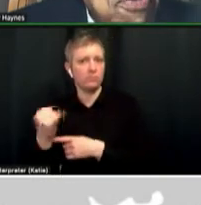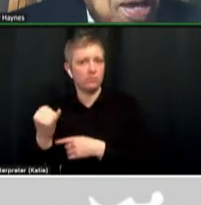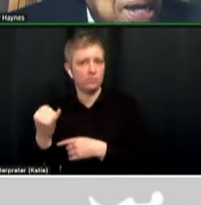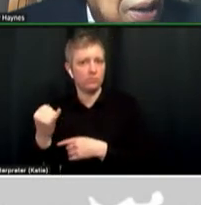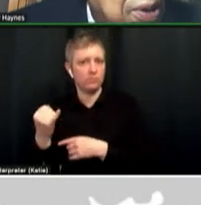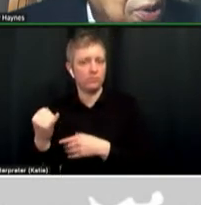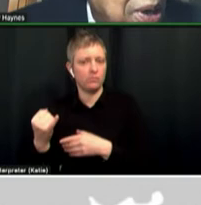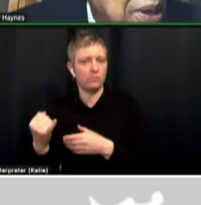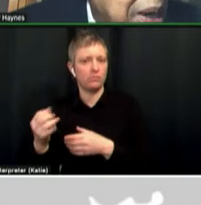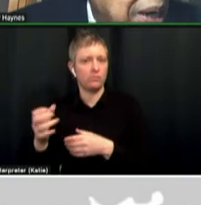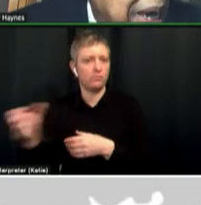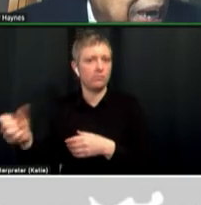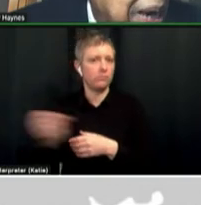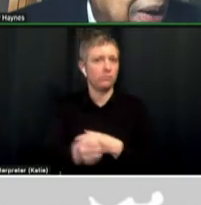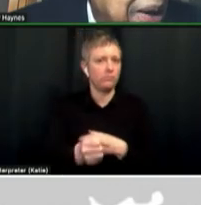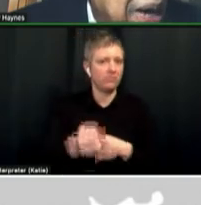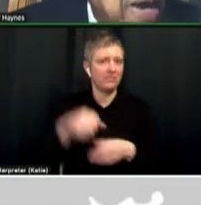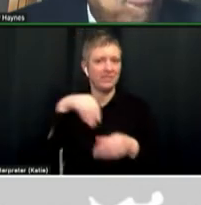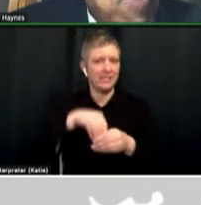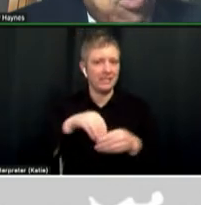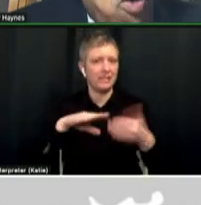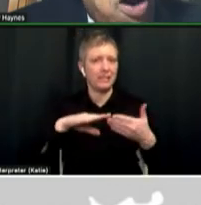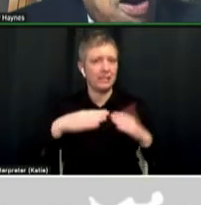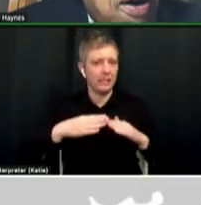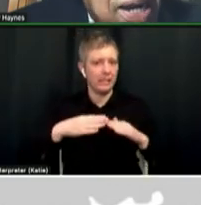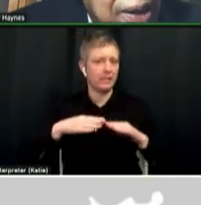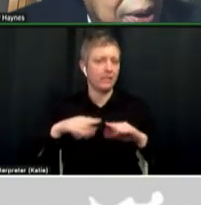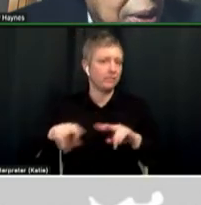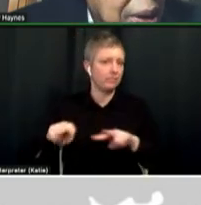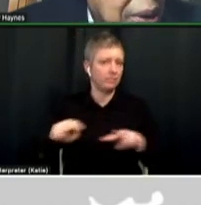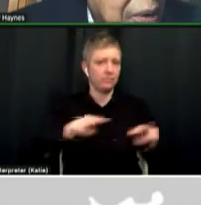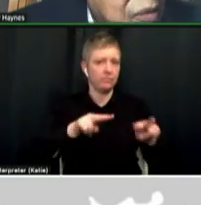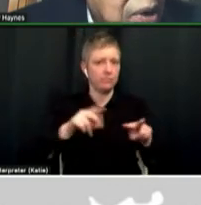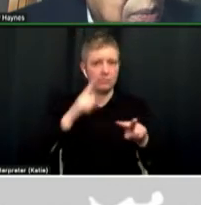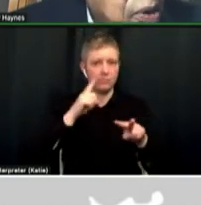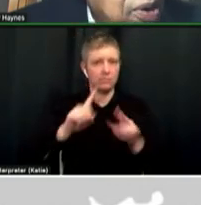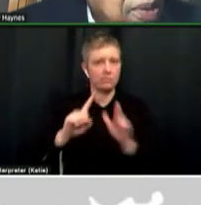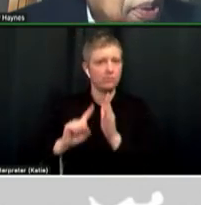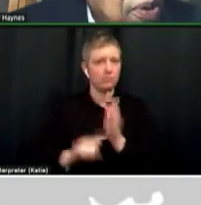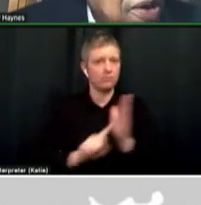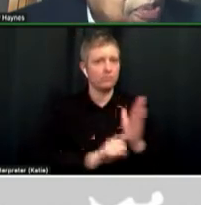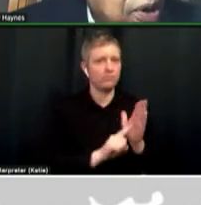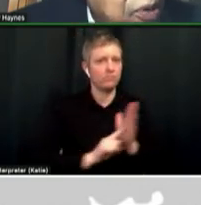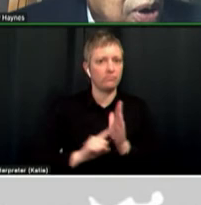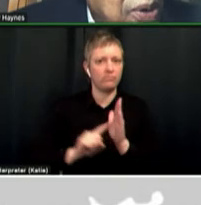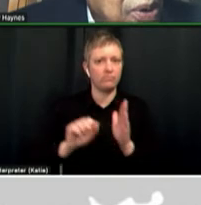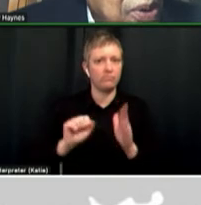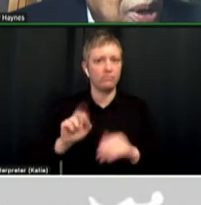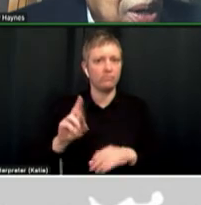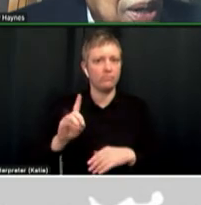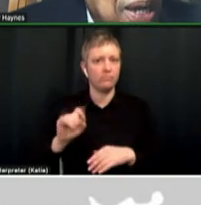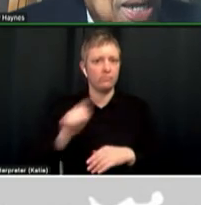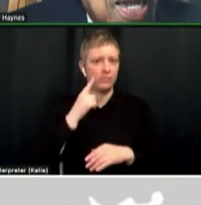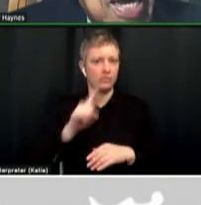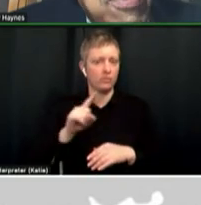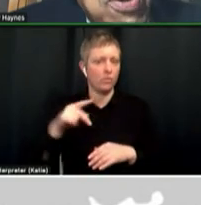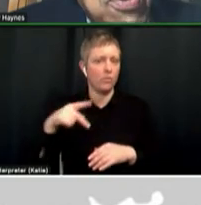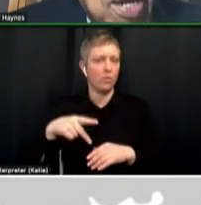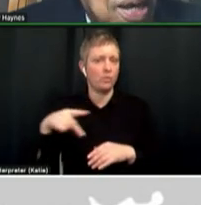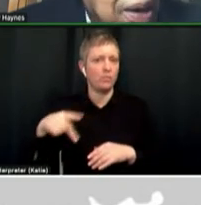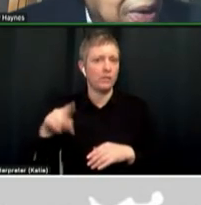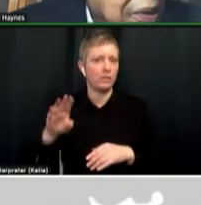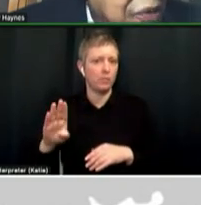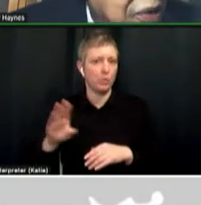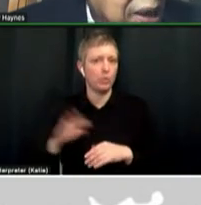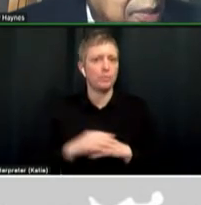the city to conduct a federal audit for the Portland Police Bureau that led to